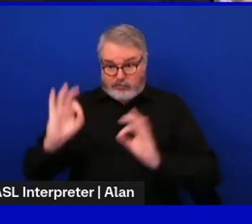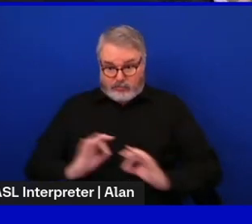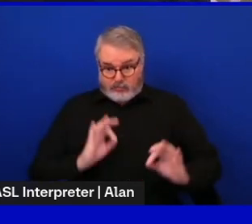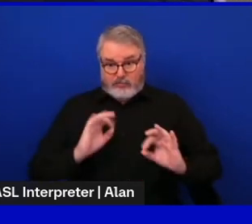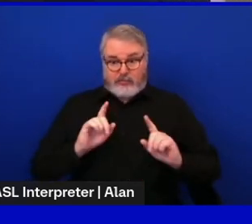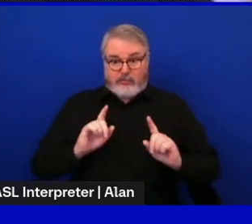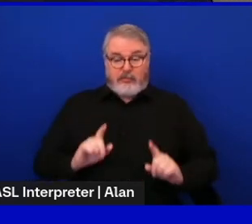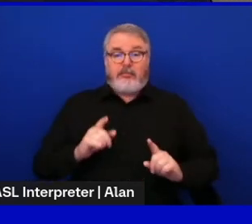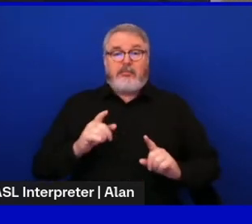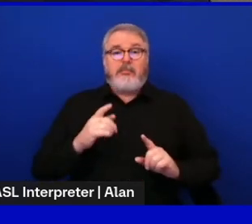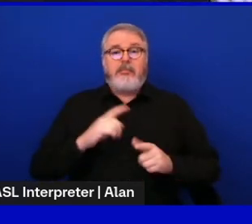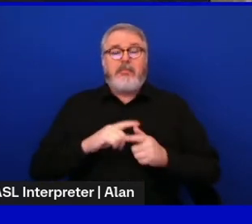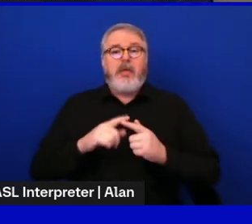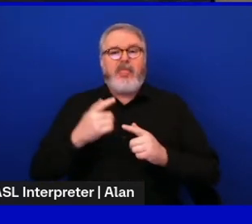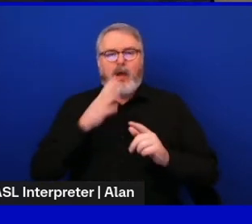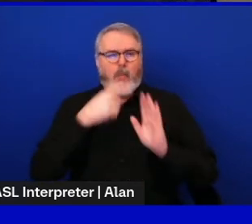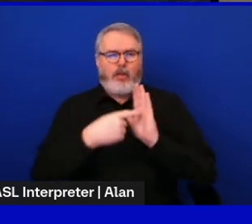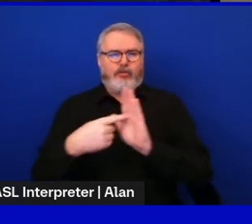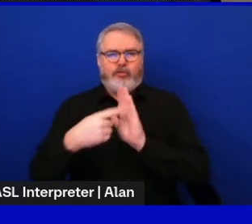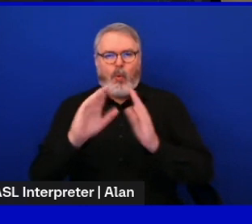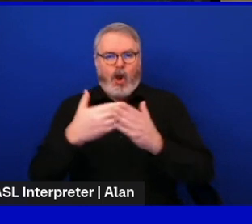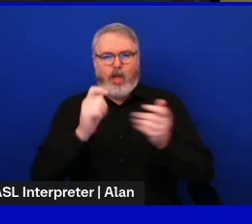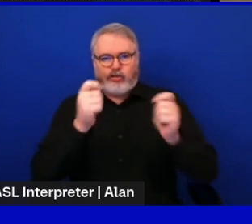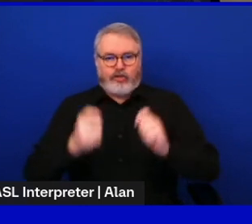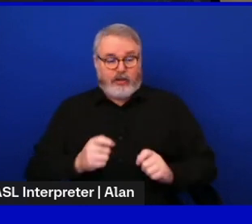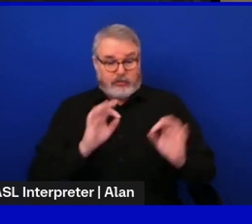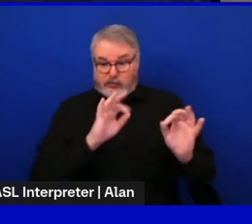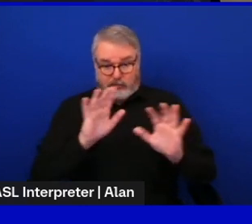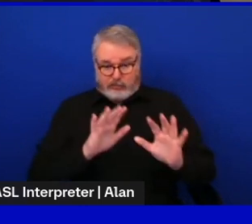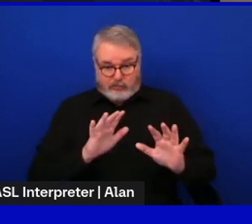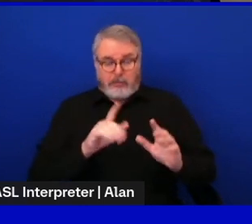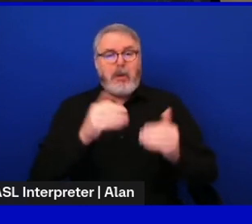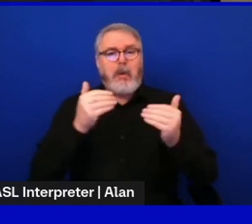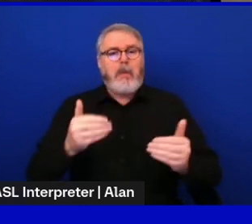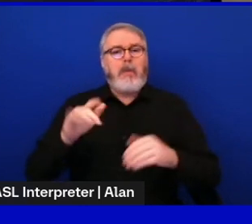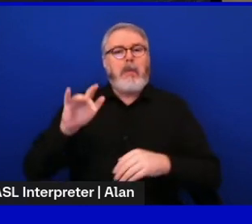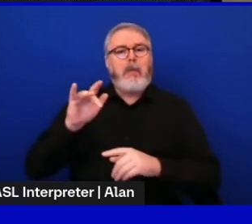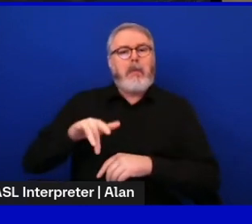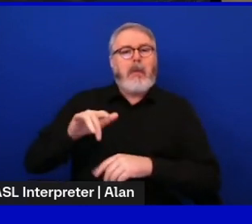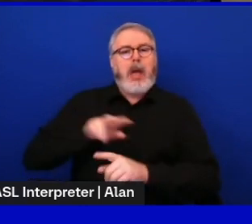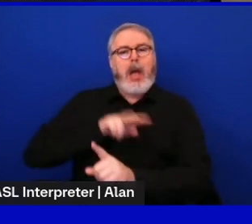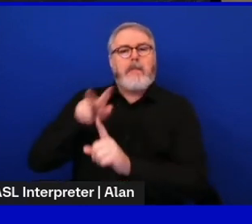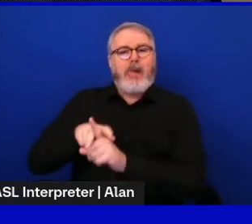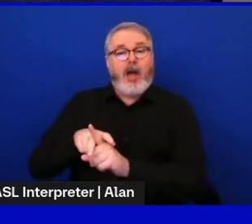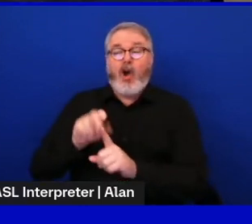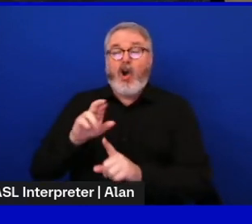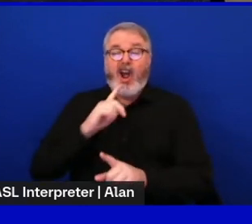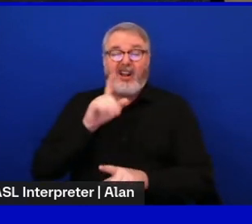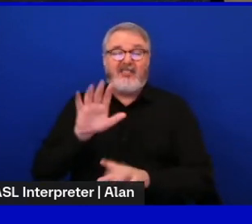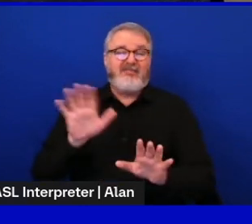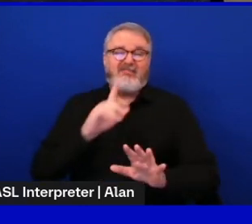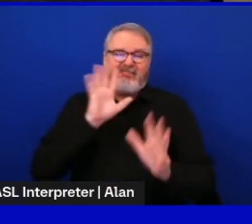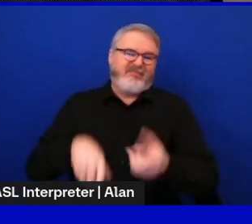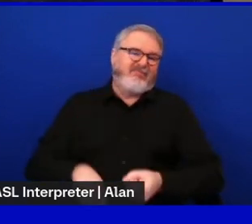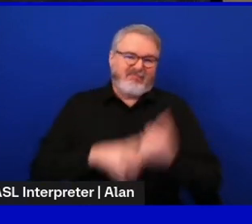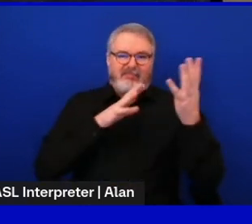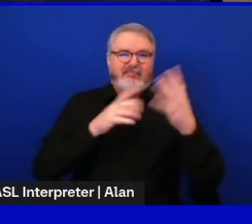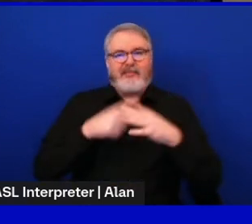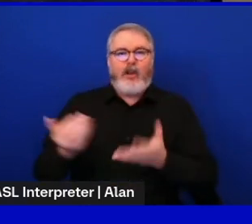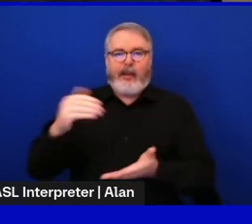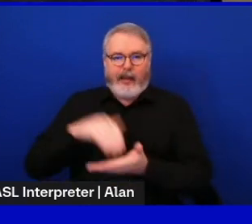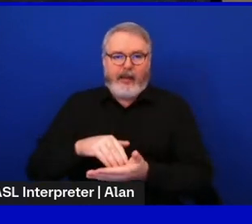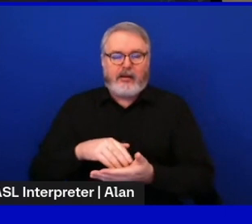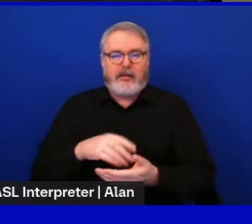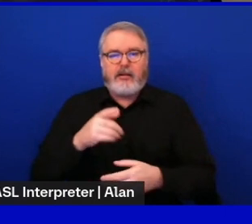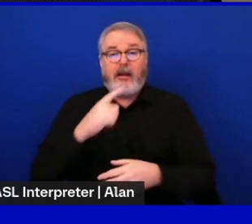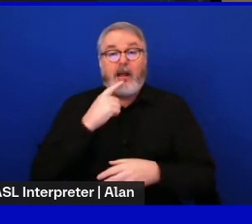the kind of the changes that are about to happen, you can either apply or destroy. Under the hood, they are quite similar operations with the difference